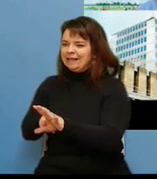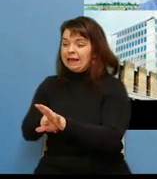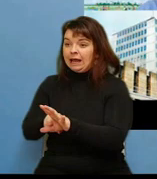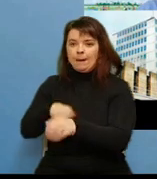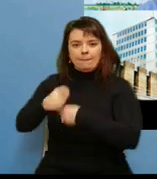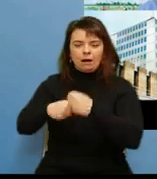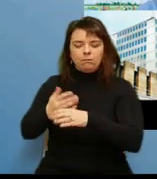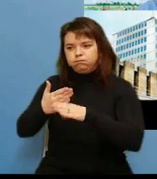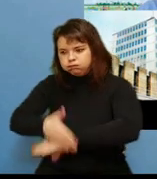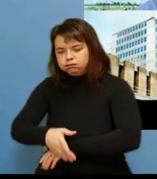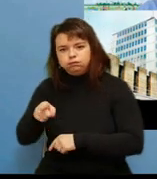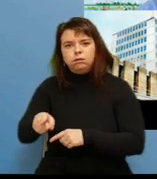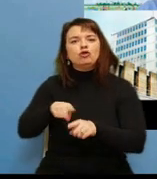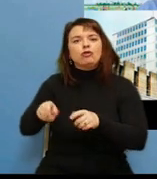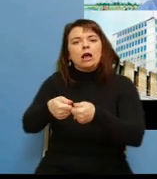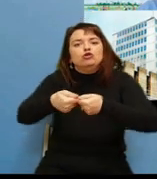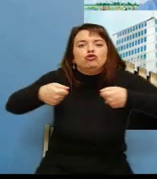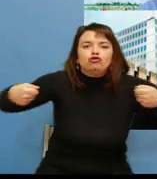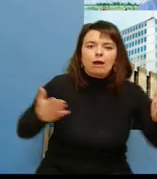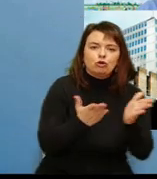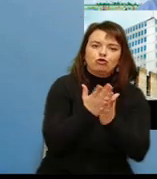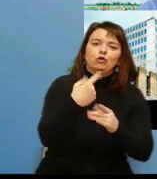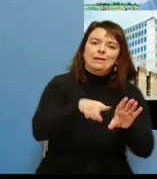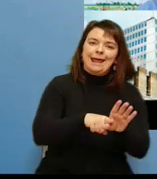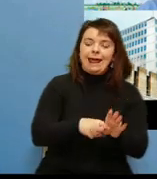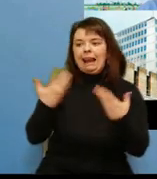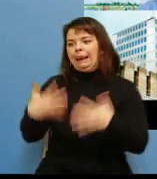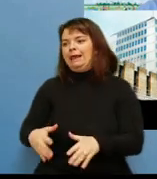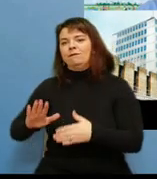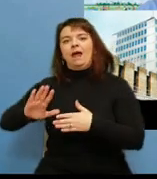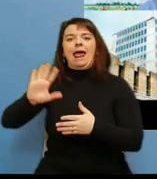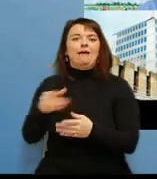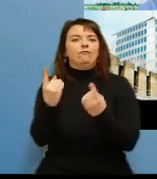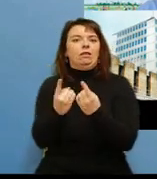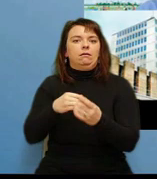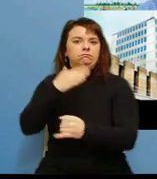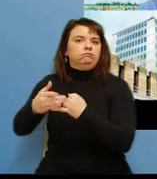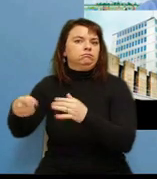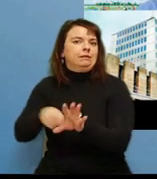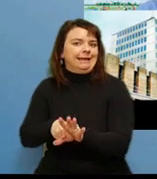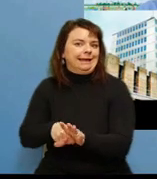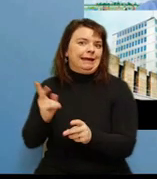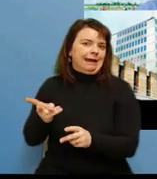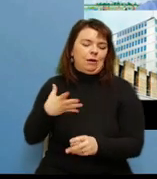of the year, I'm just thinking about spreading that out and not leaving it all till the end of the year again.